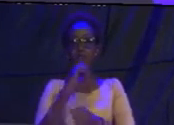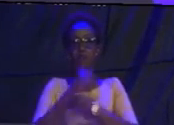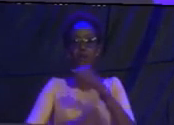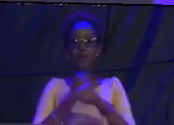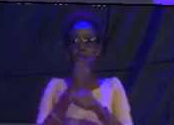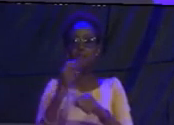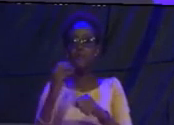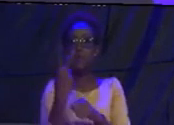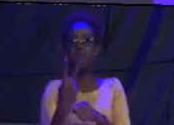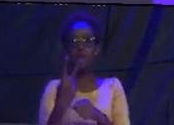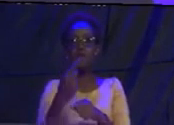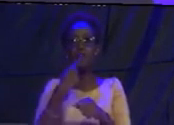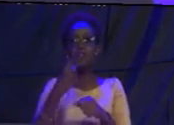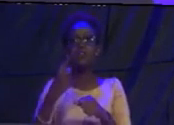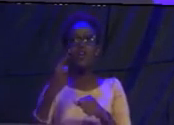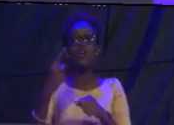Shine.